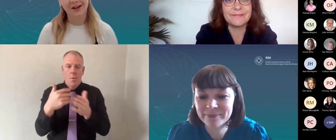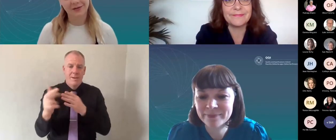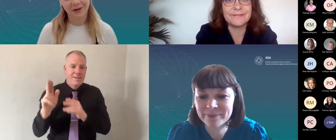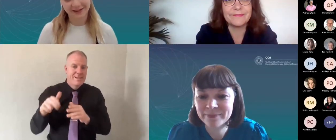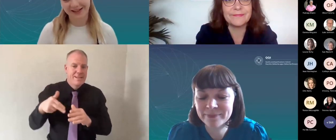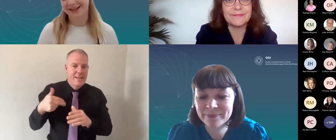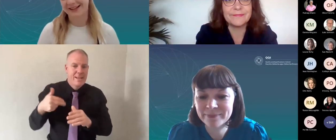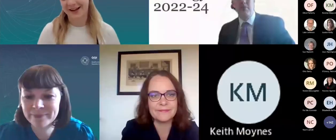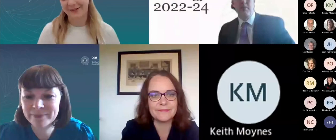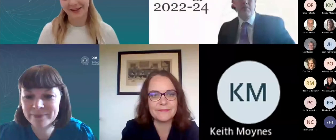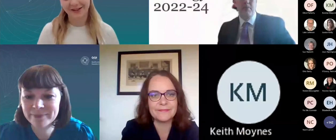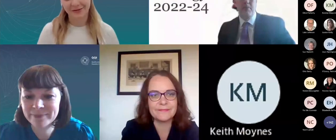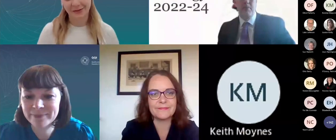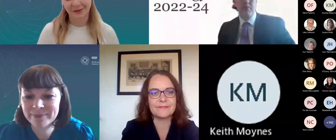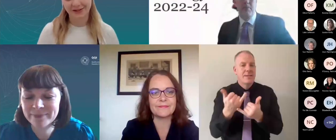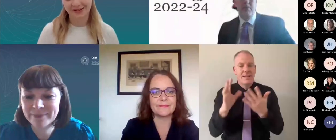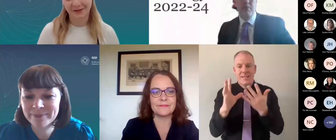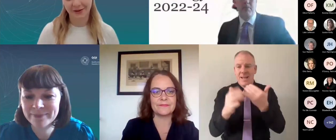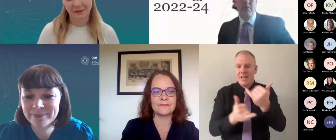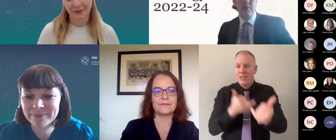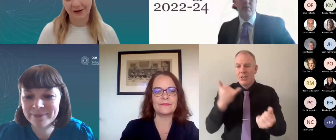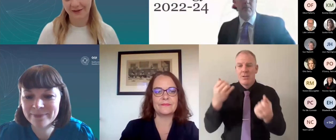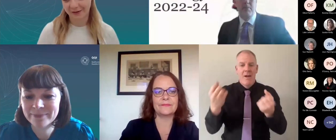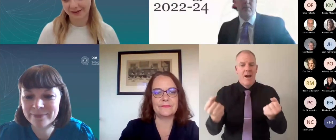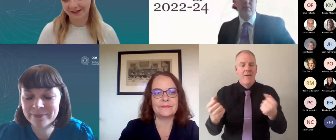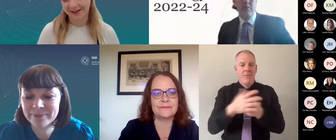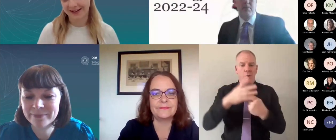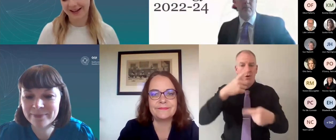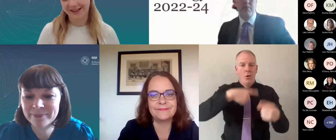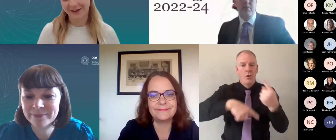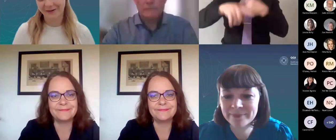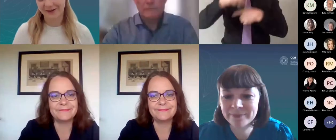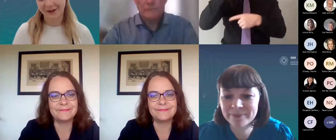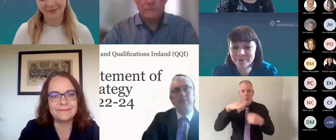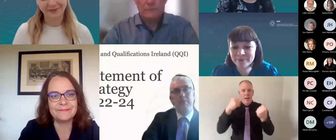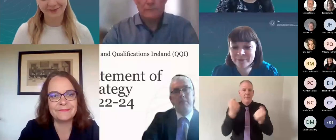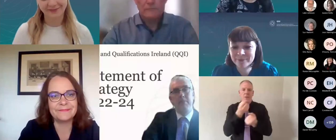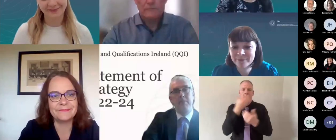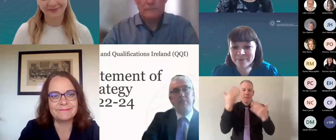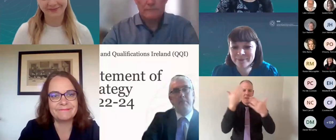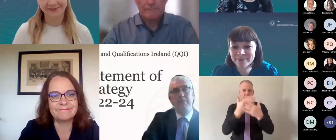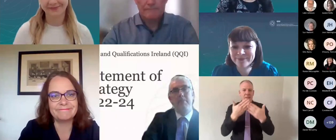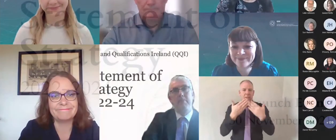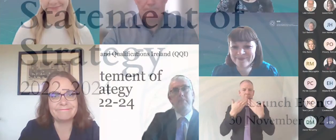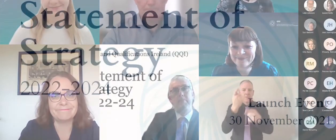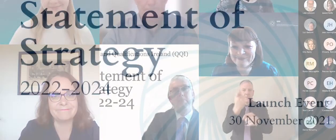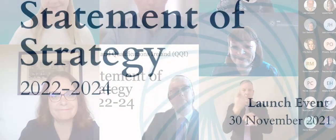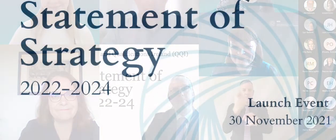3 years and the following decade have to hold. So I hope you all have a lovely evening. Thank you for your time.